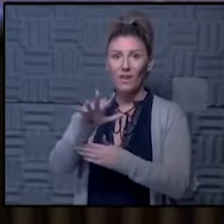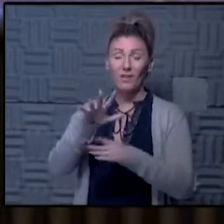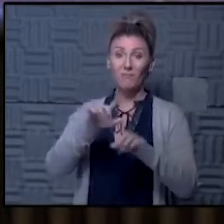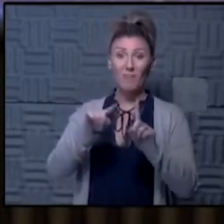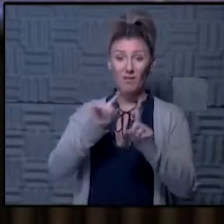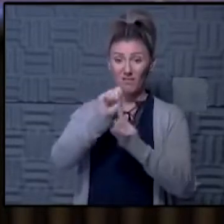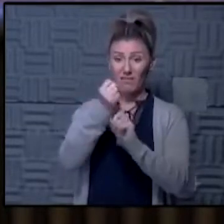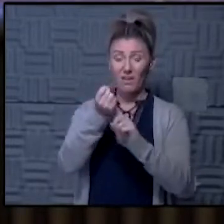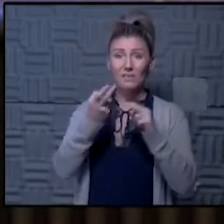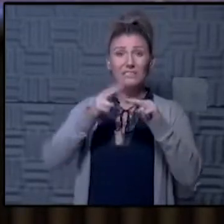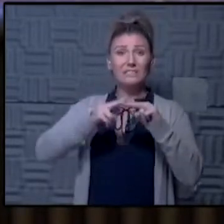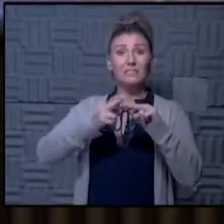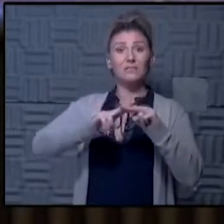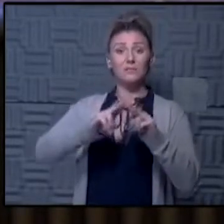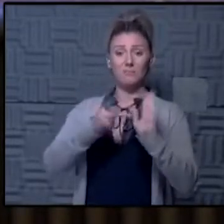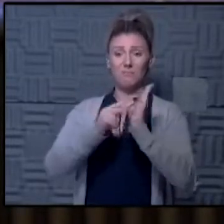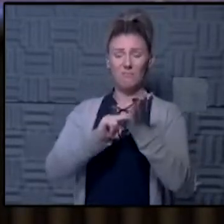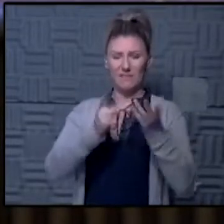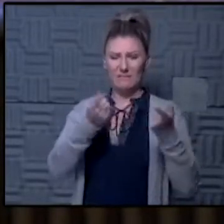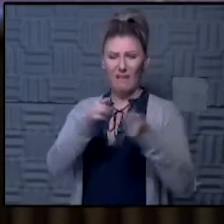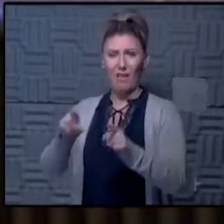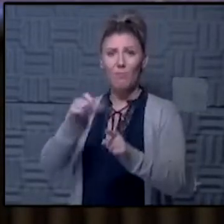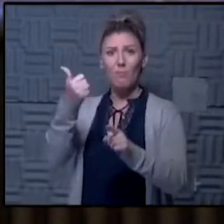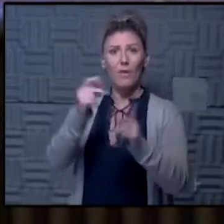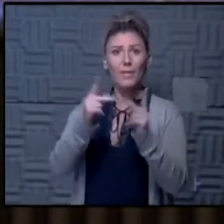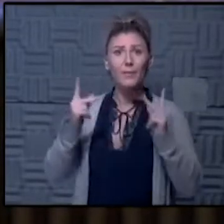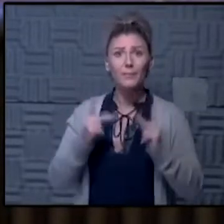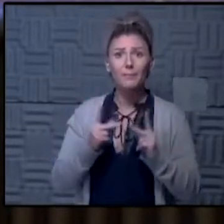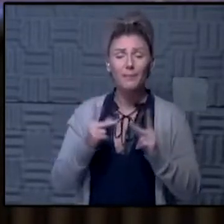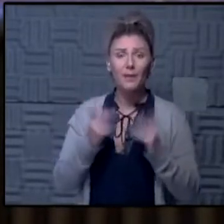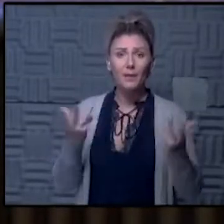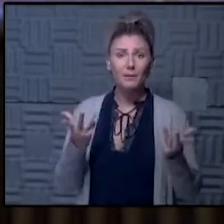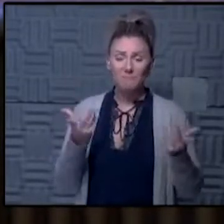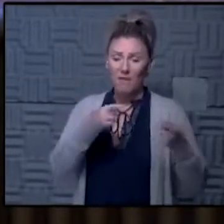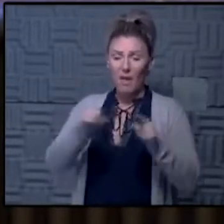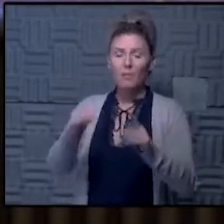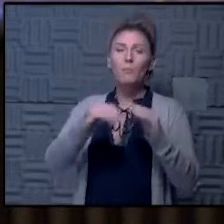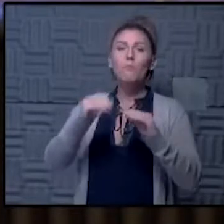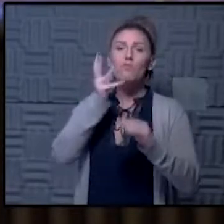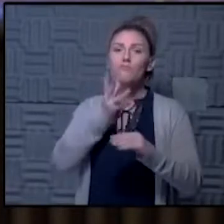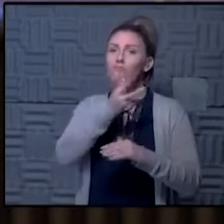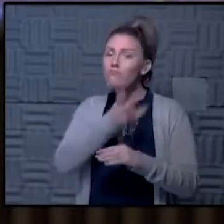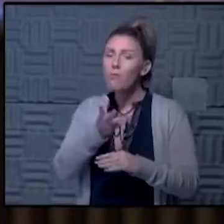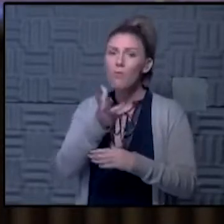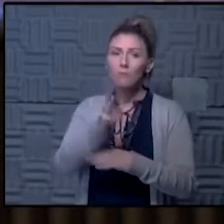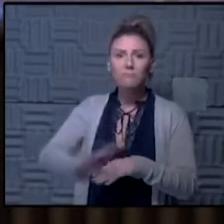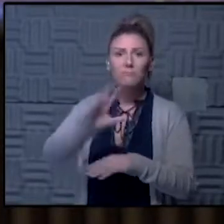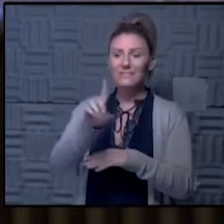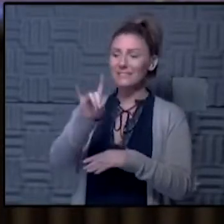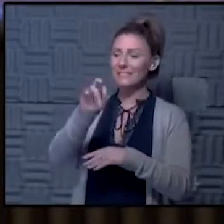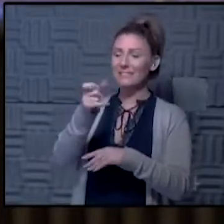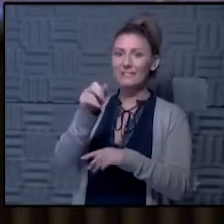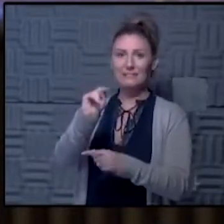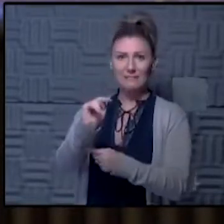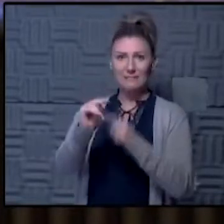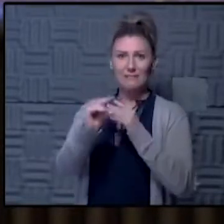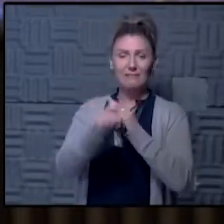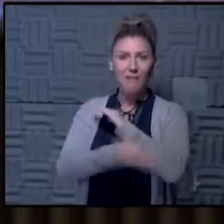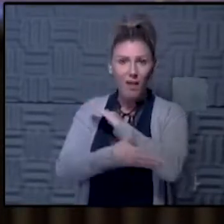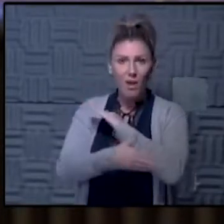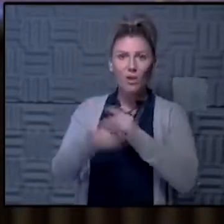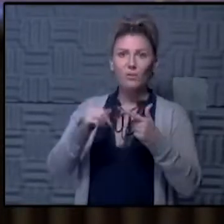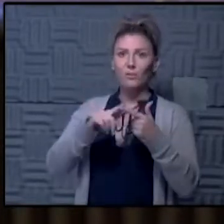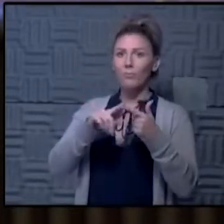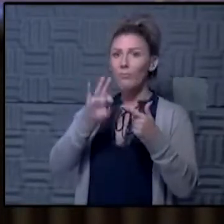which means they're happening someplace else. And they are happening in more rural areas, Dickinson County, Butler